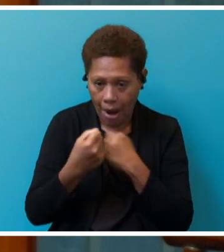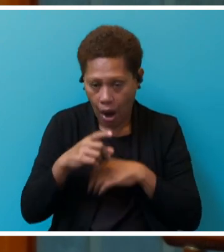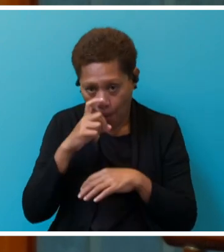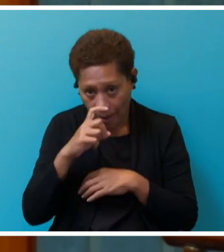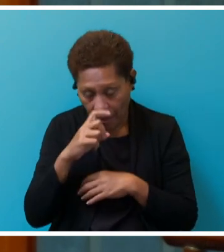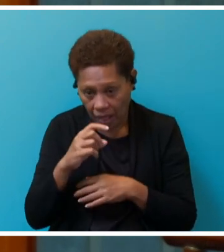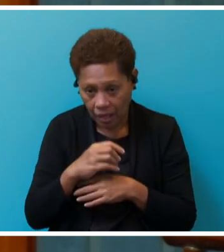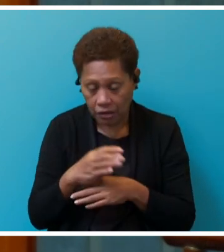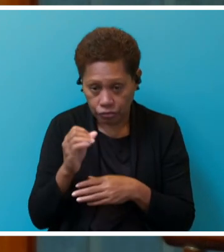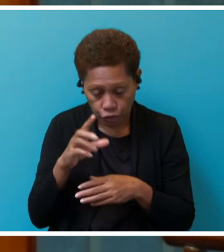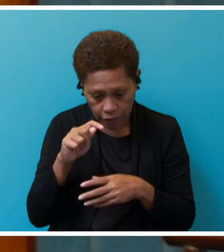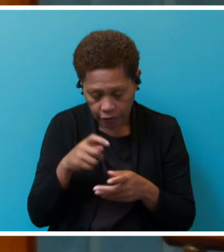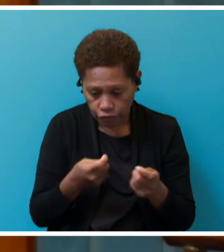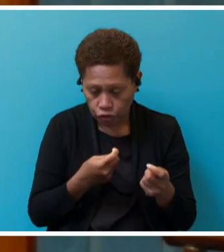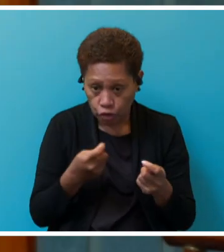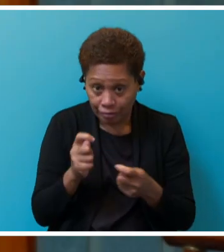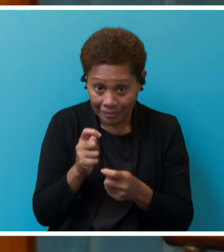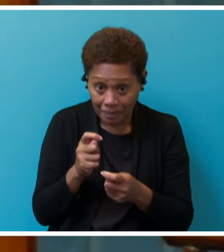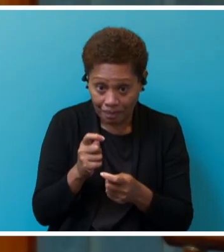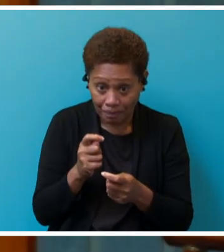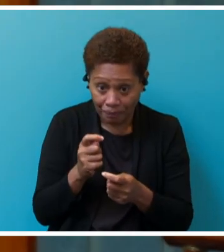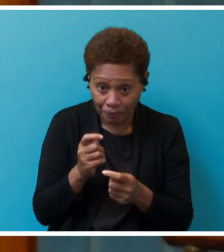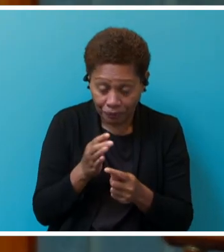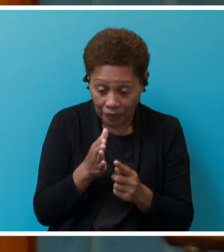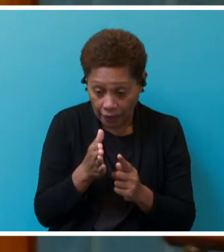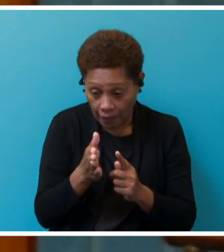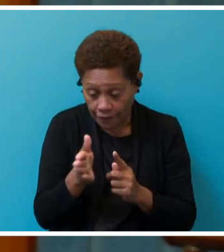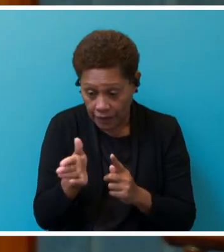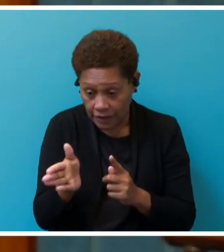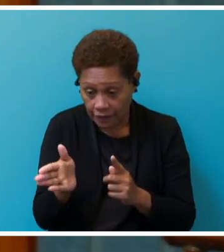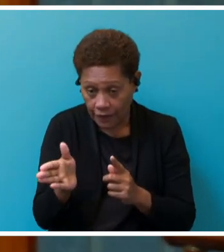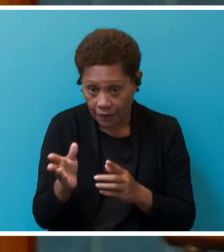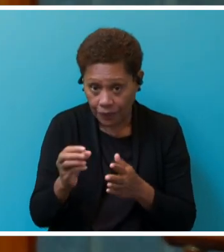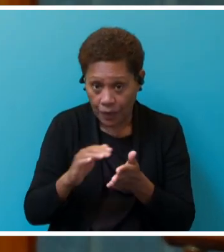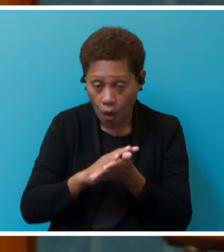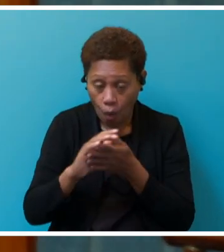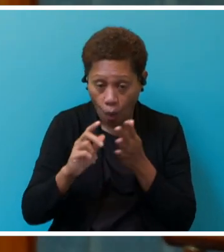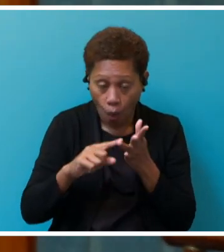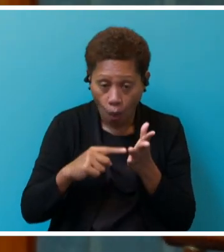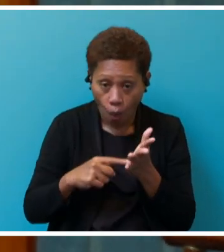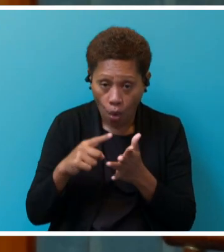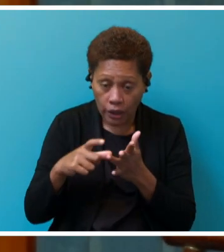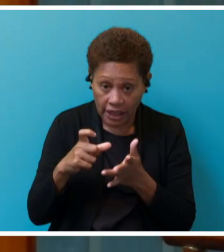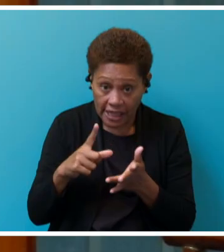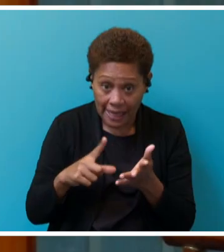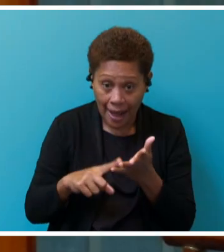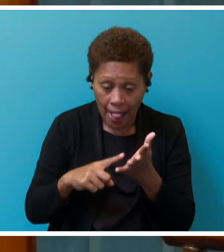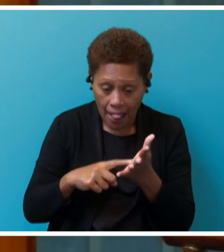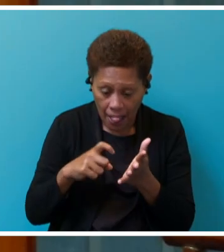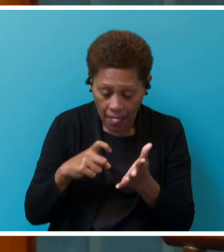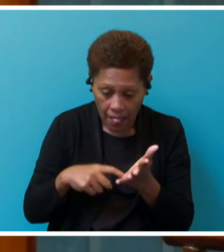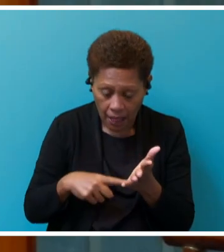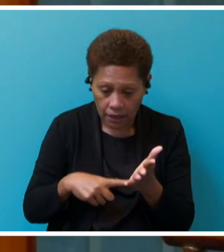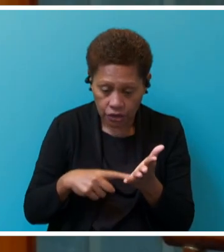diversifying with horticulture and high-value crops. Madam Deputy Speaker,